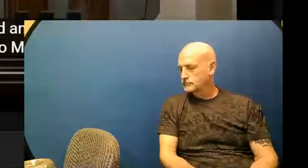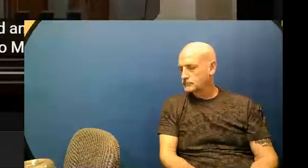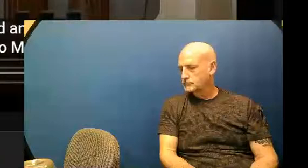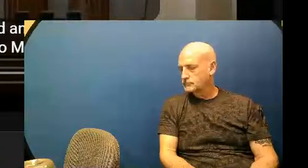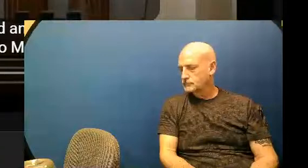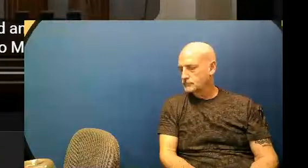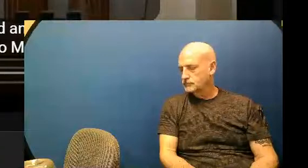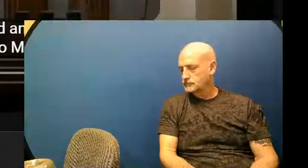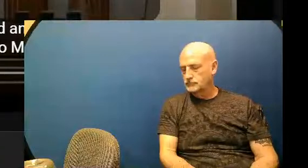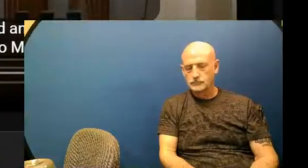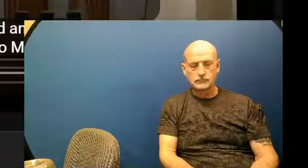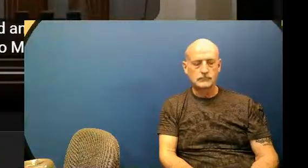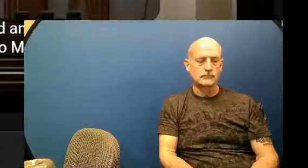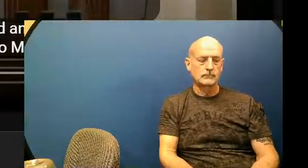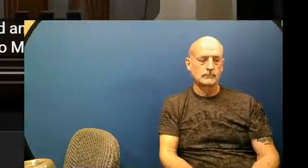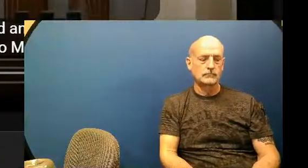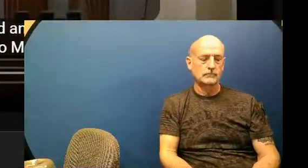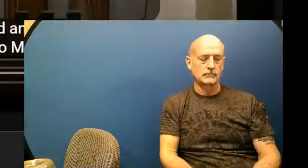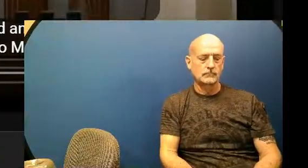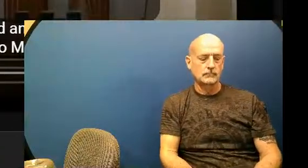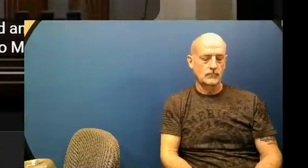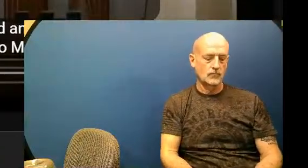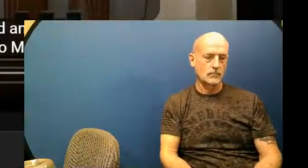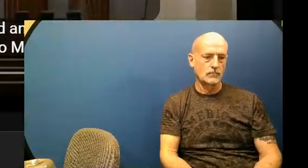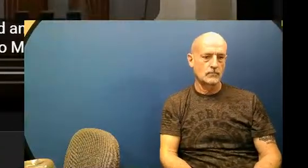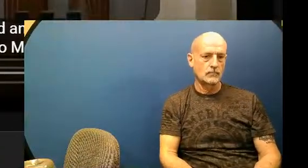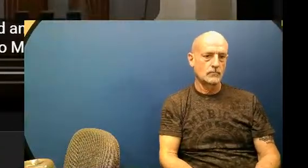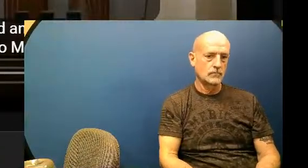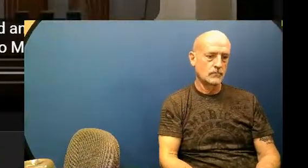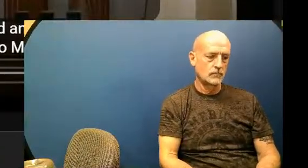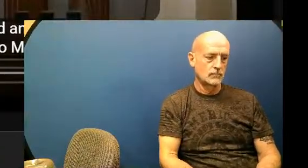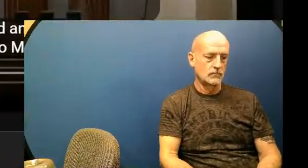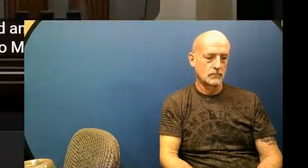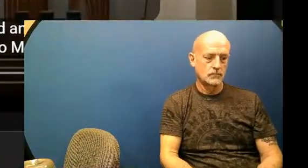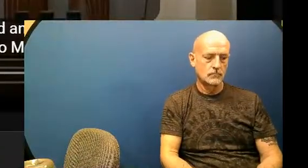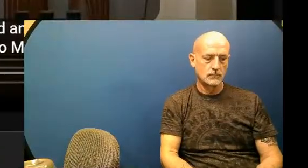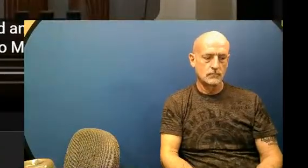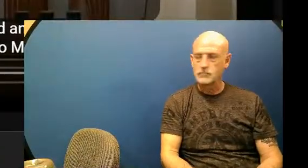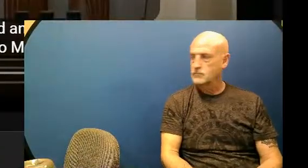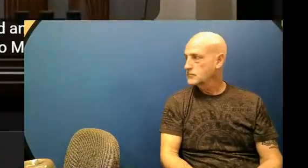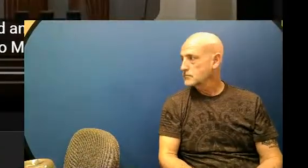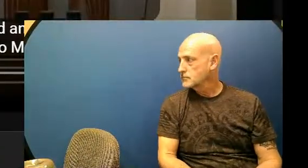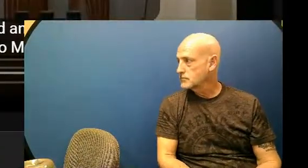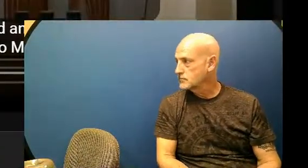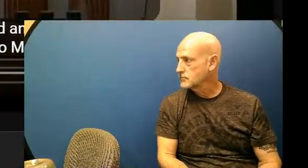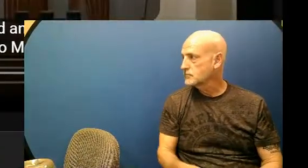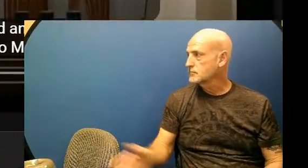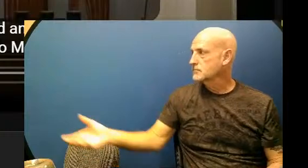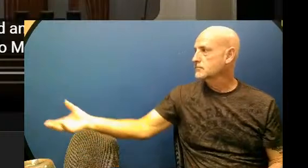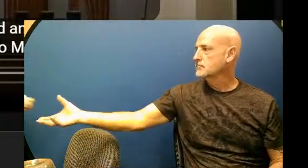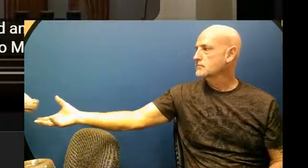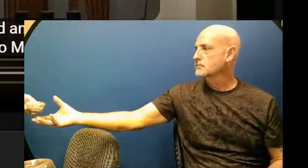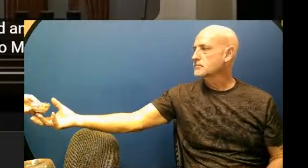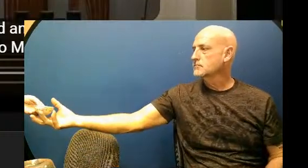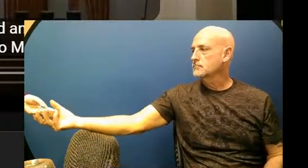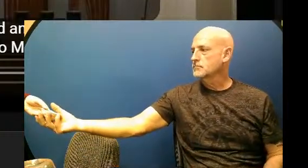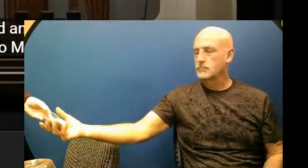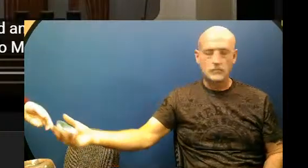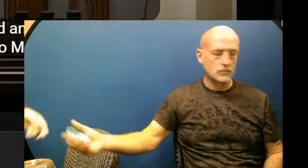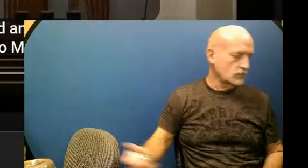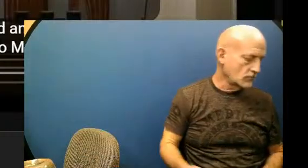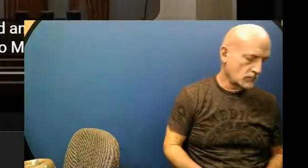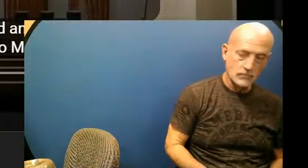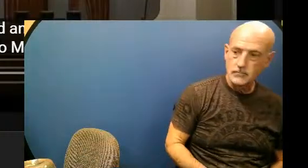exactly are the creators' speech being impeded? So two ways, Justice Thomas. First, I just point you to the text of the